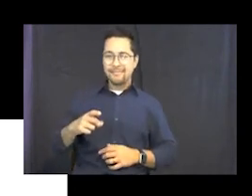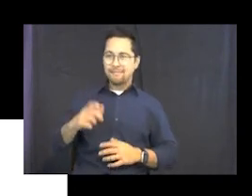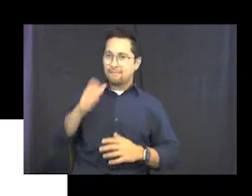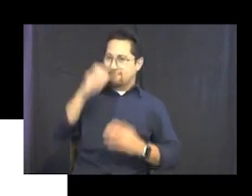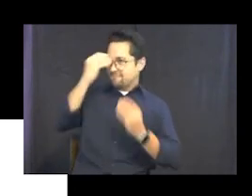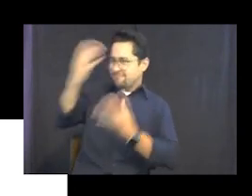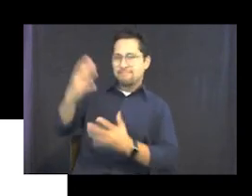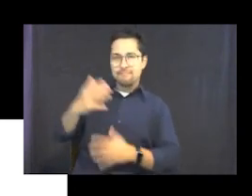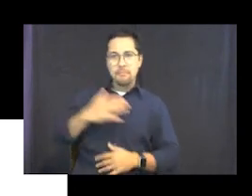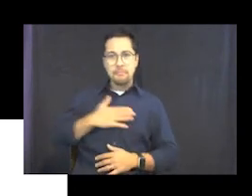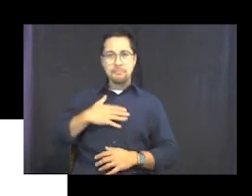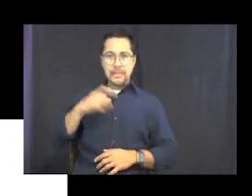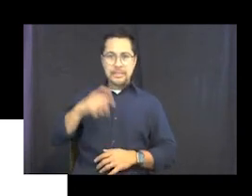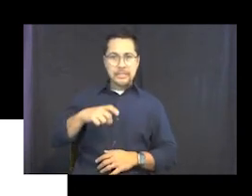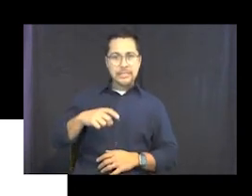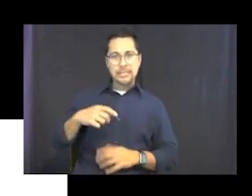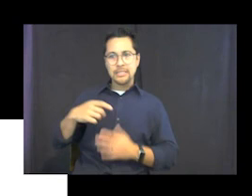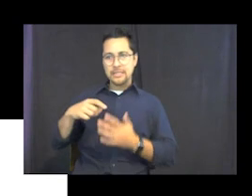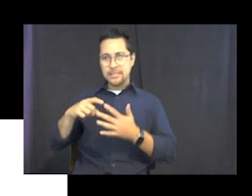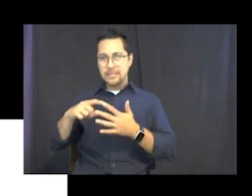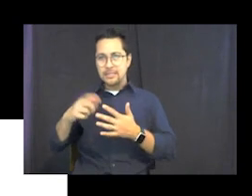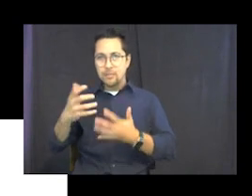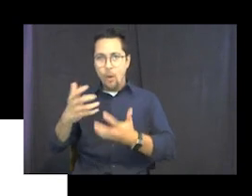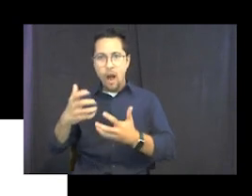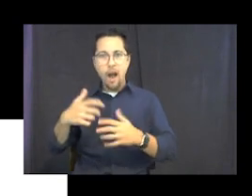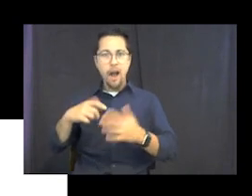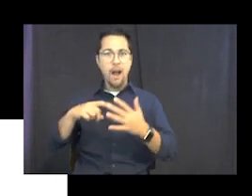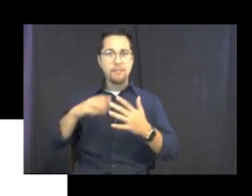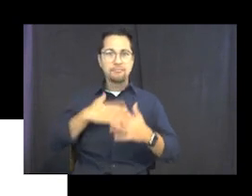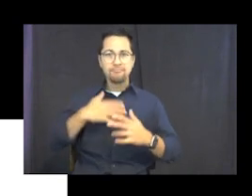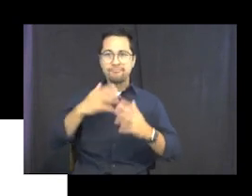your desires to do what you want to do,